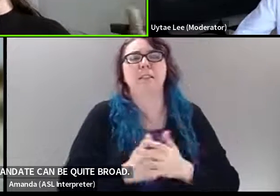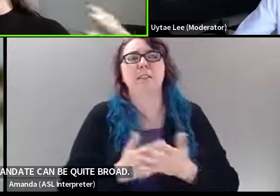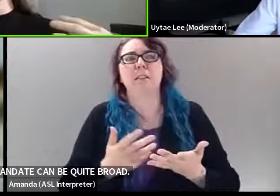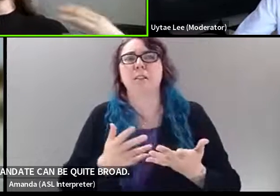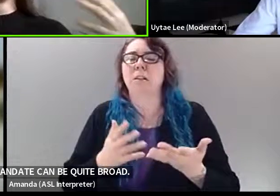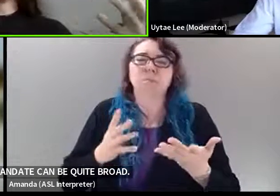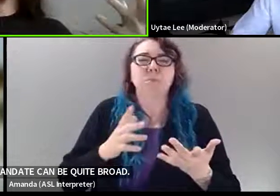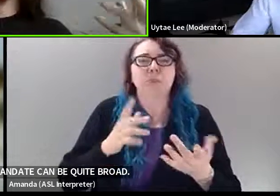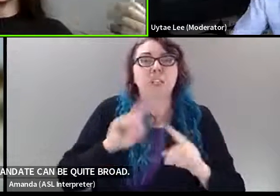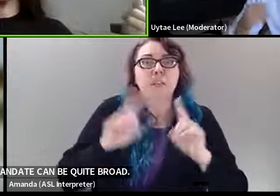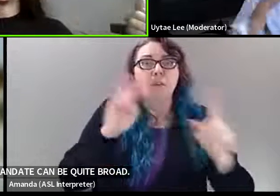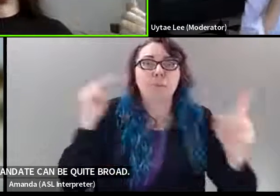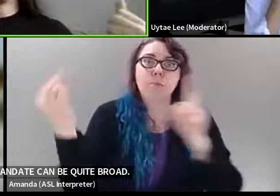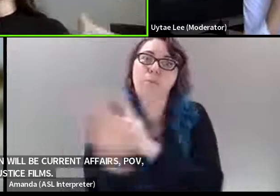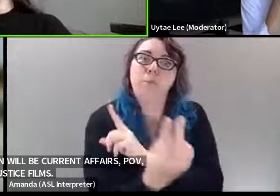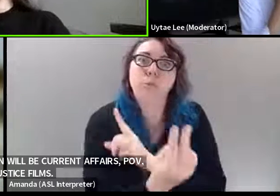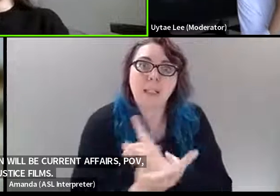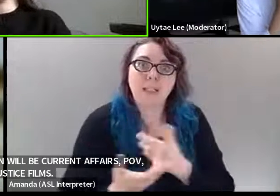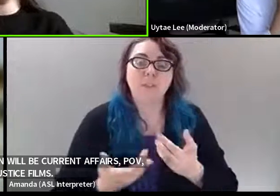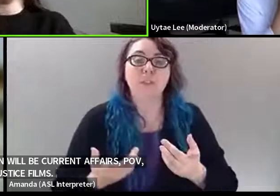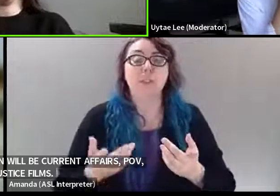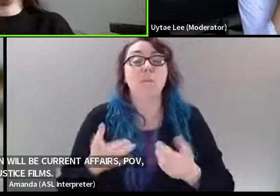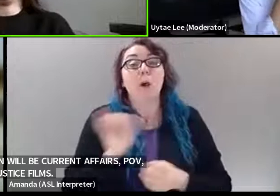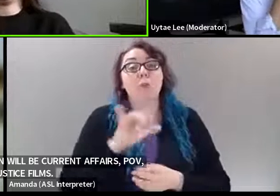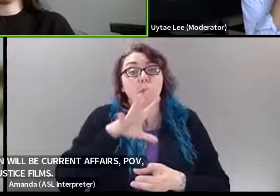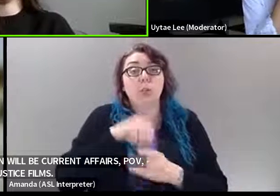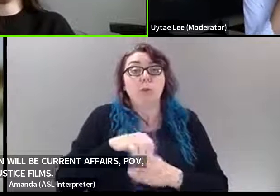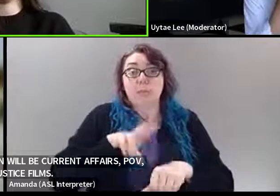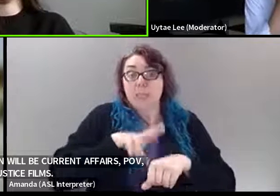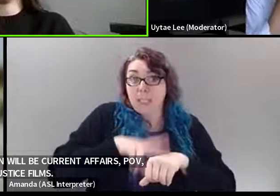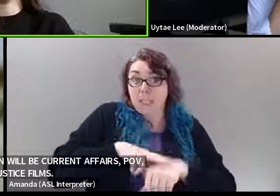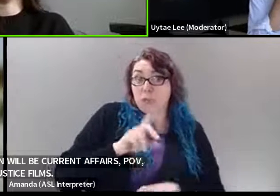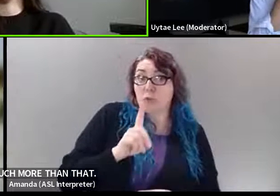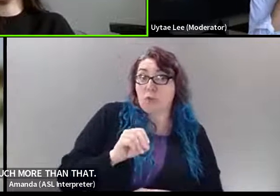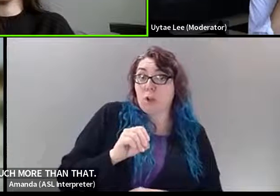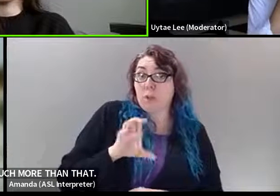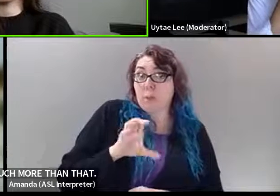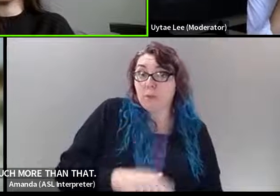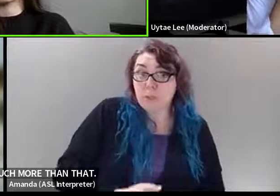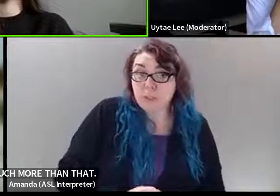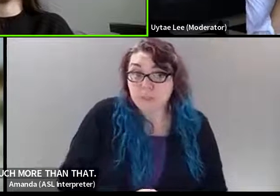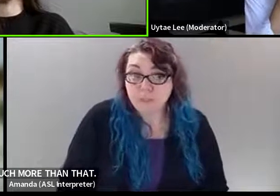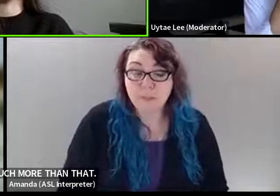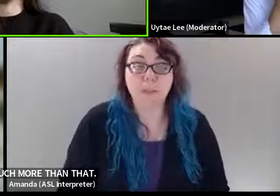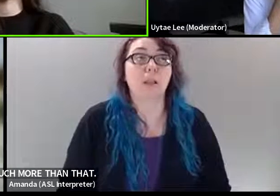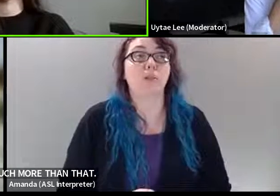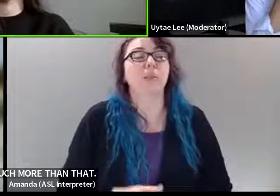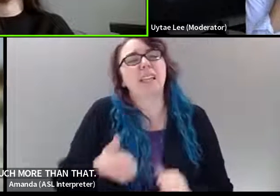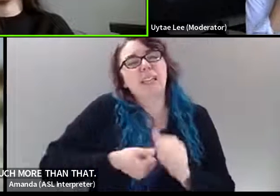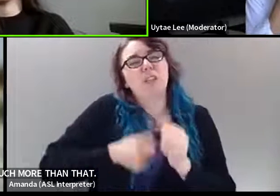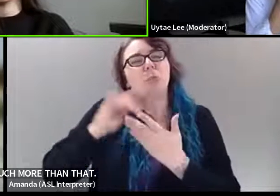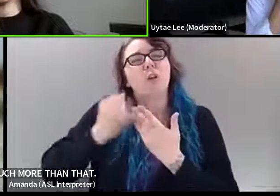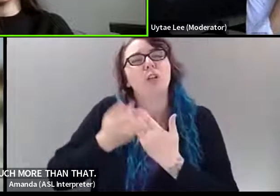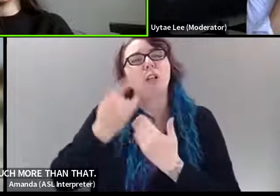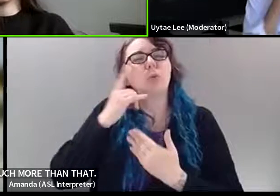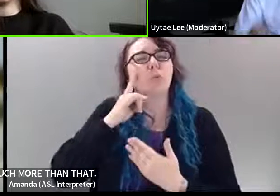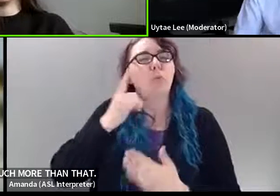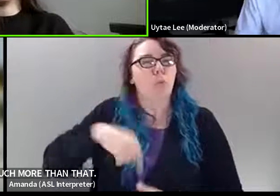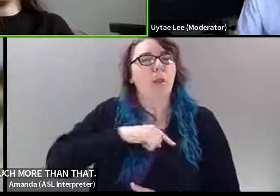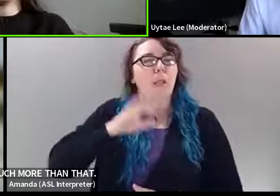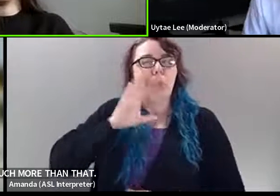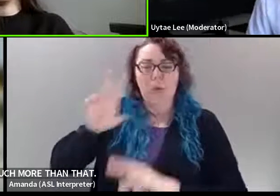that. We'll do nature documentaries. We will assess projects on a case-by-case basis.